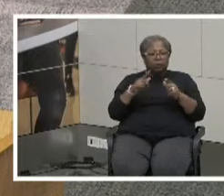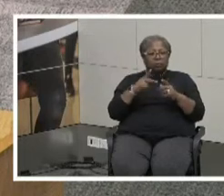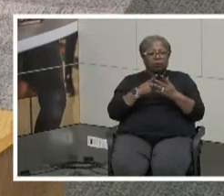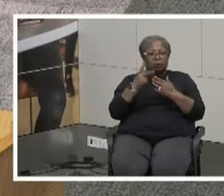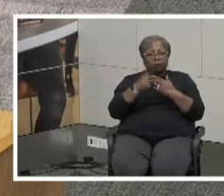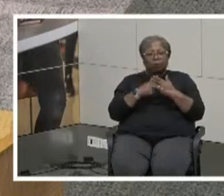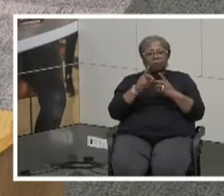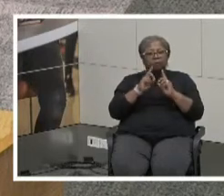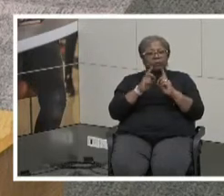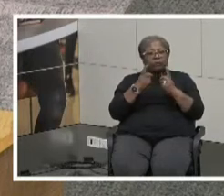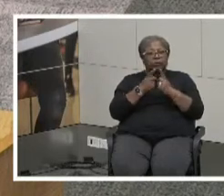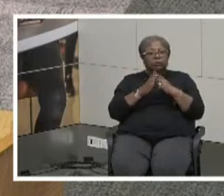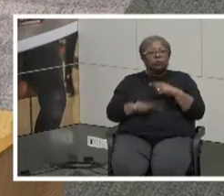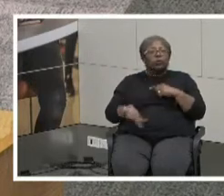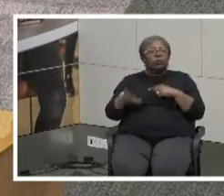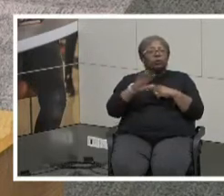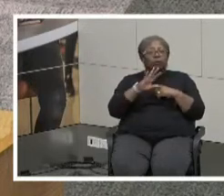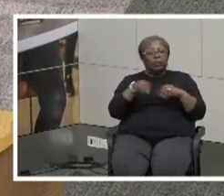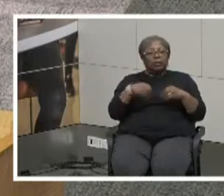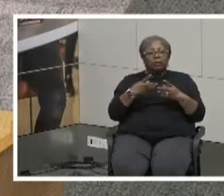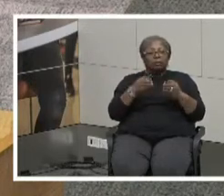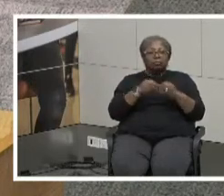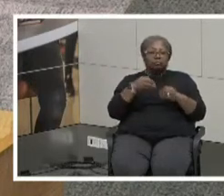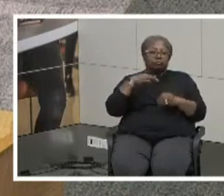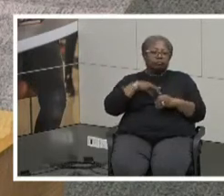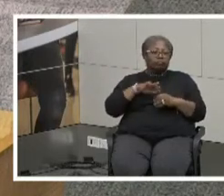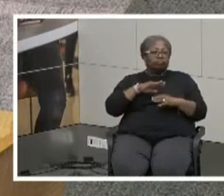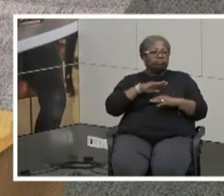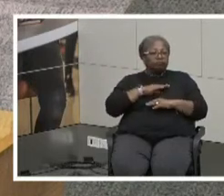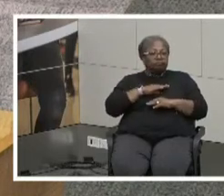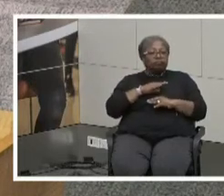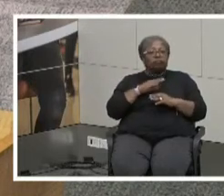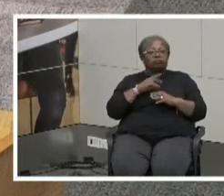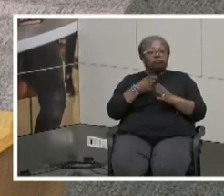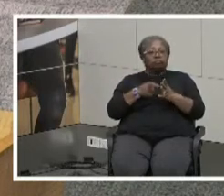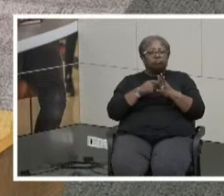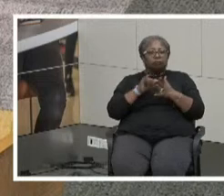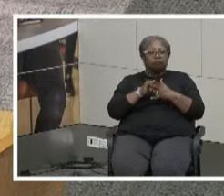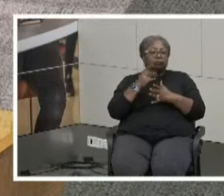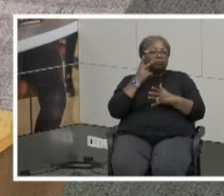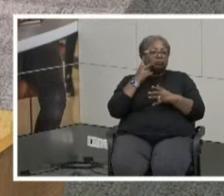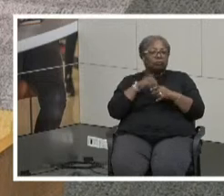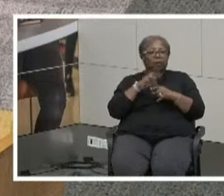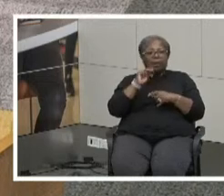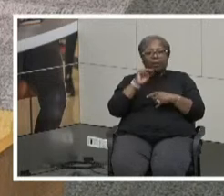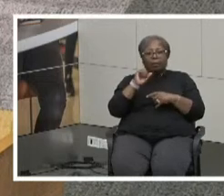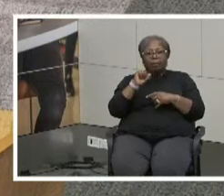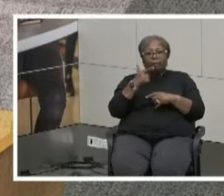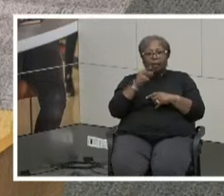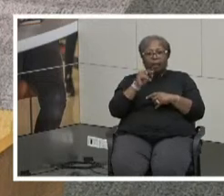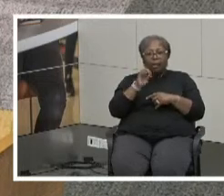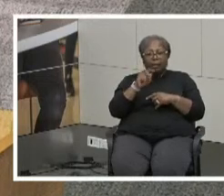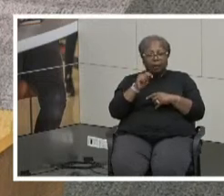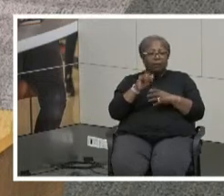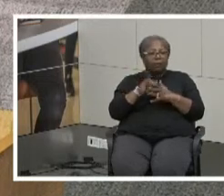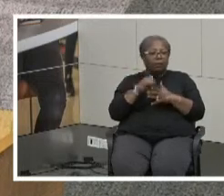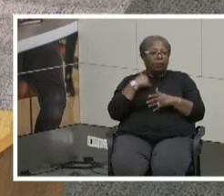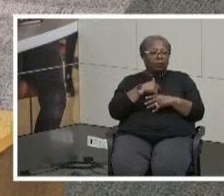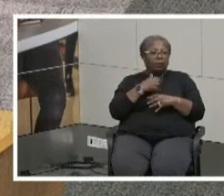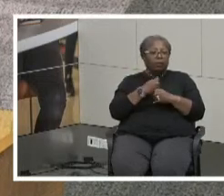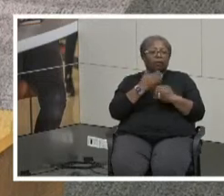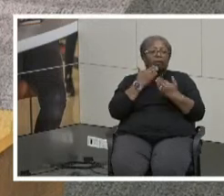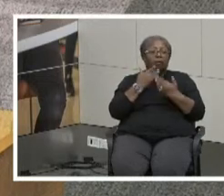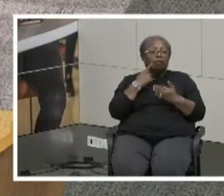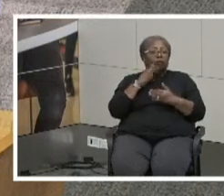districtwide to further share the benefits and to meet the excess demand seen in the volume of magnet applications we receive thank you for